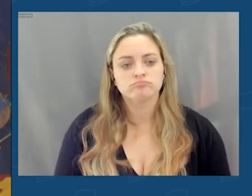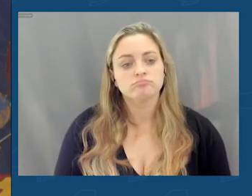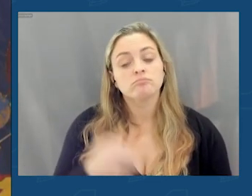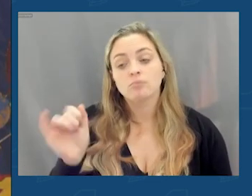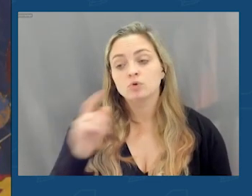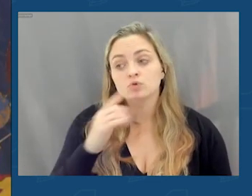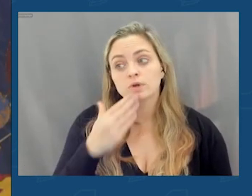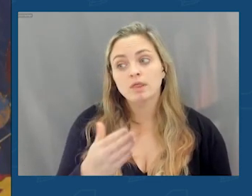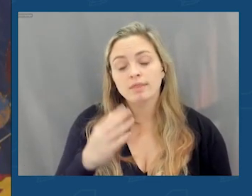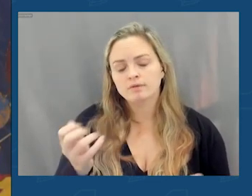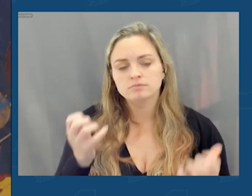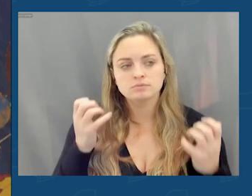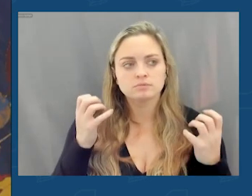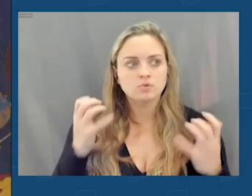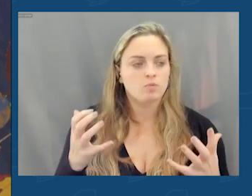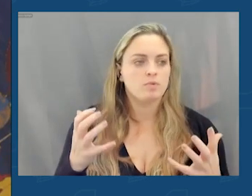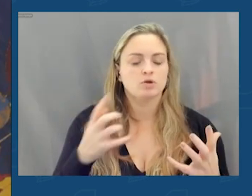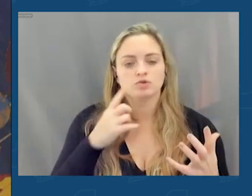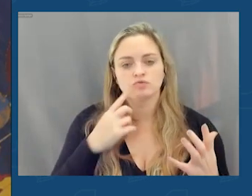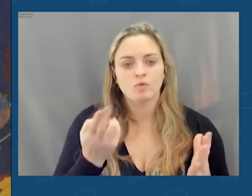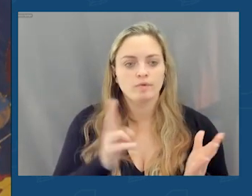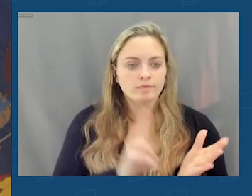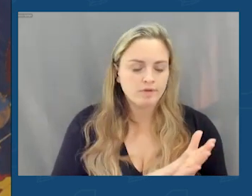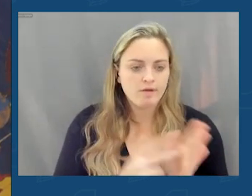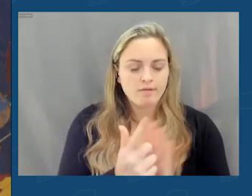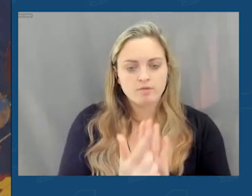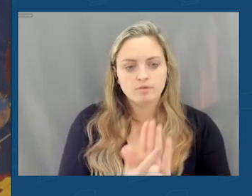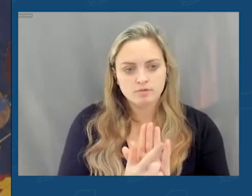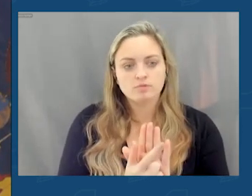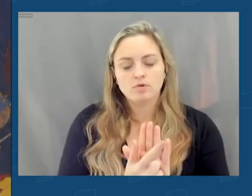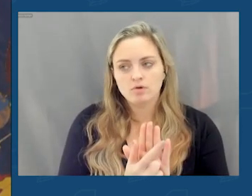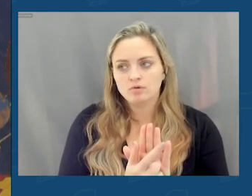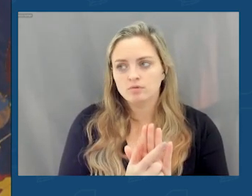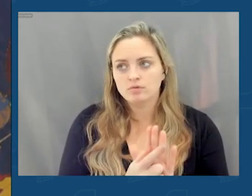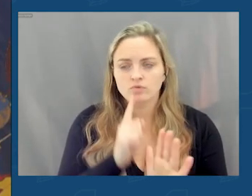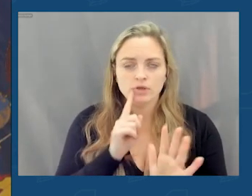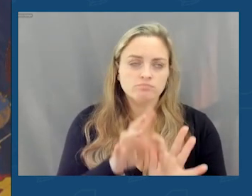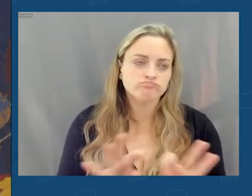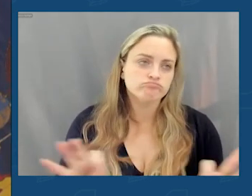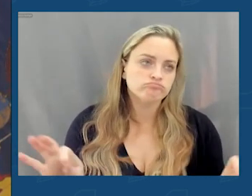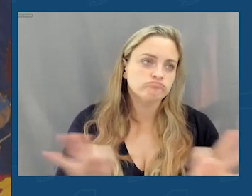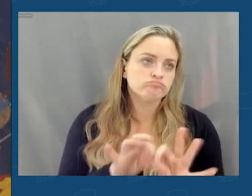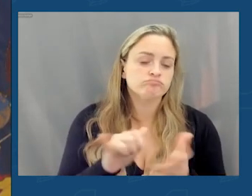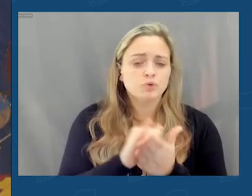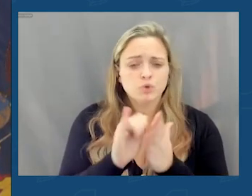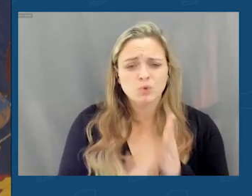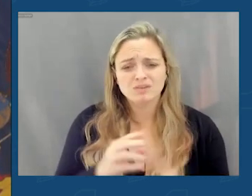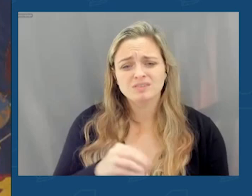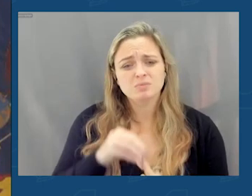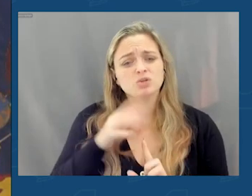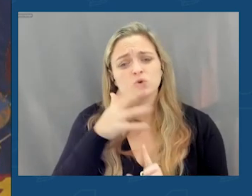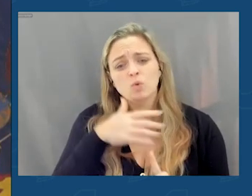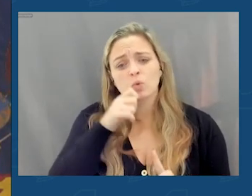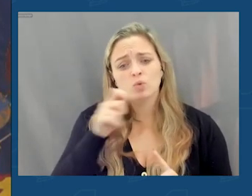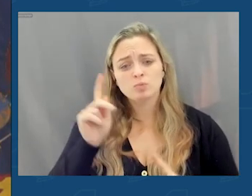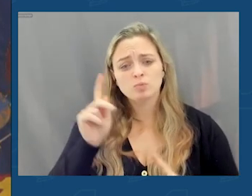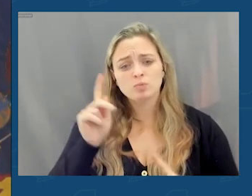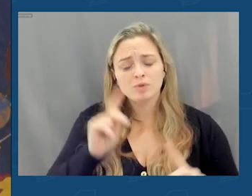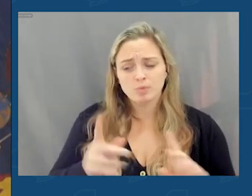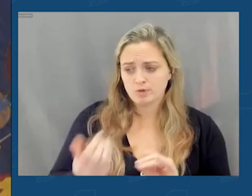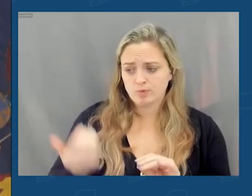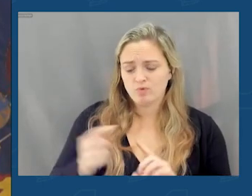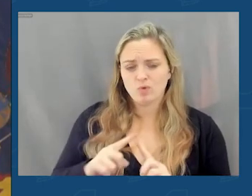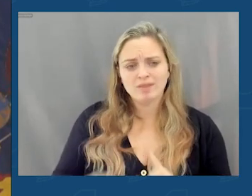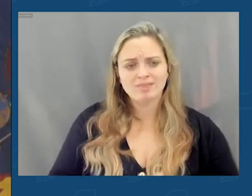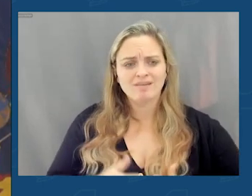thank you so much for signing this law into legislation that's so vital for New Yorkers, especially older people. As you said before, they're living